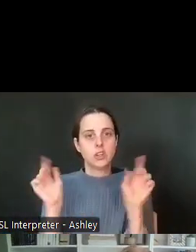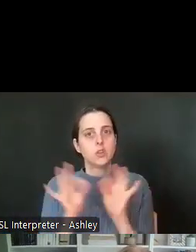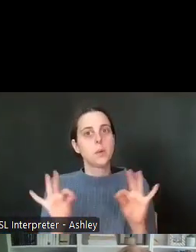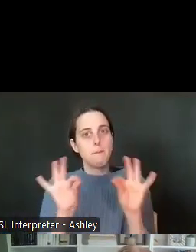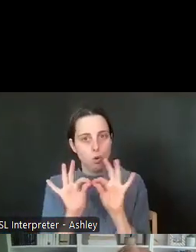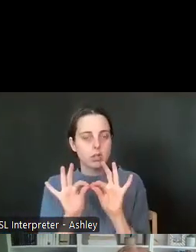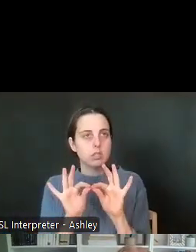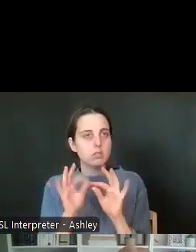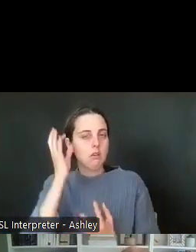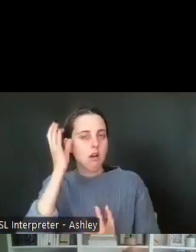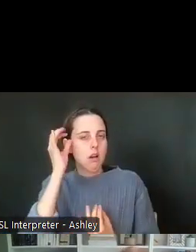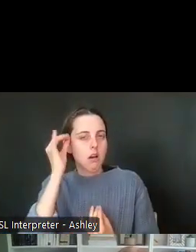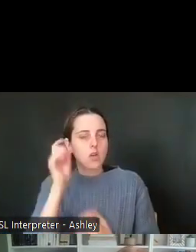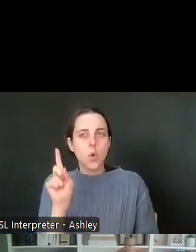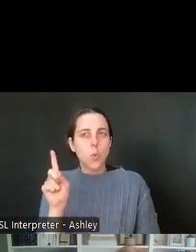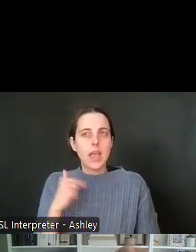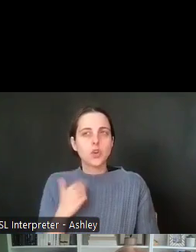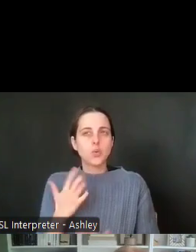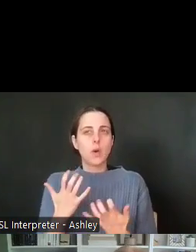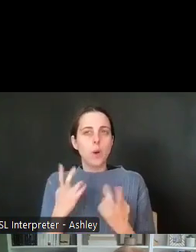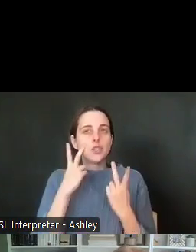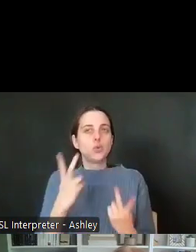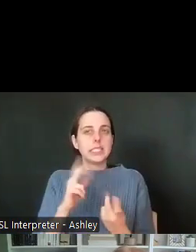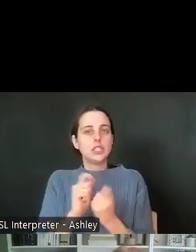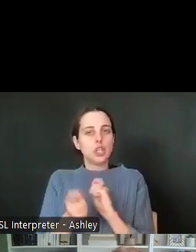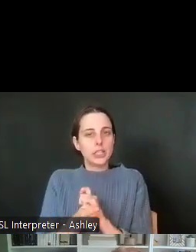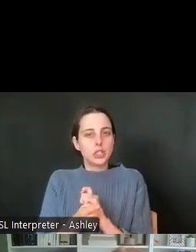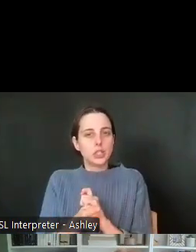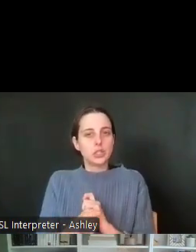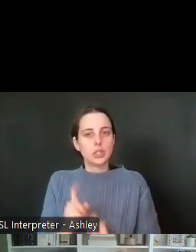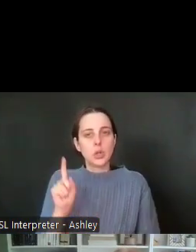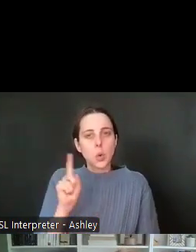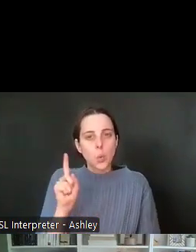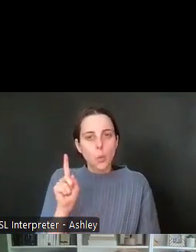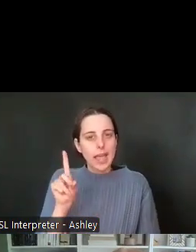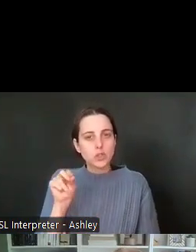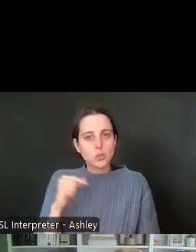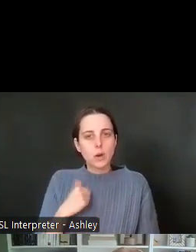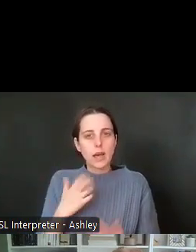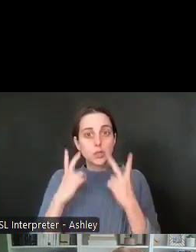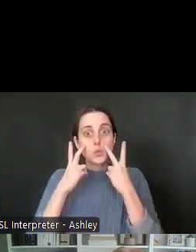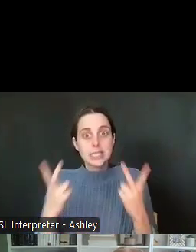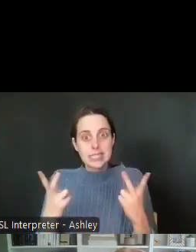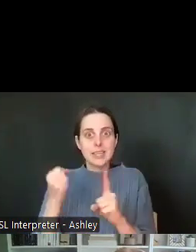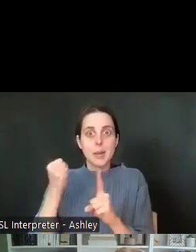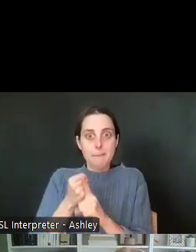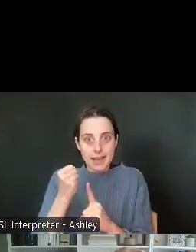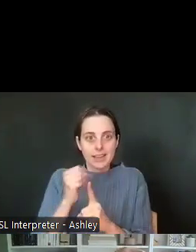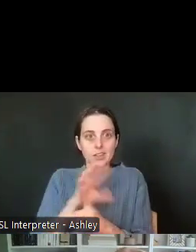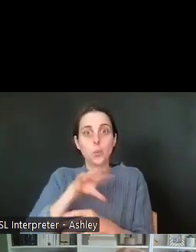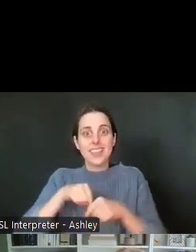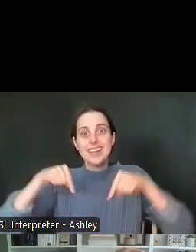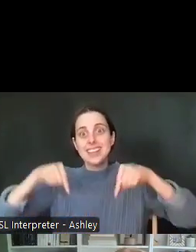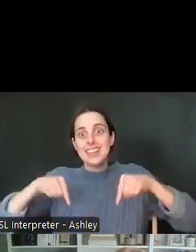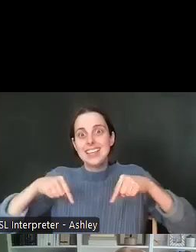create change? Where do I want to leave a lasting legacy in this particular season of my life?